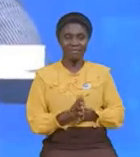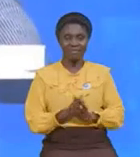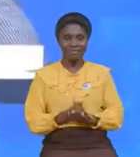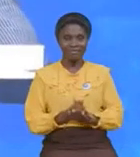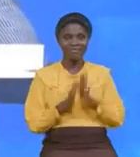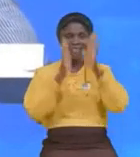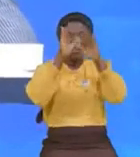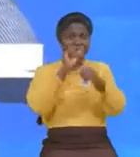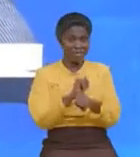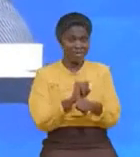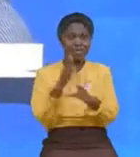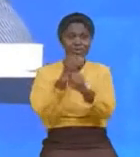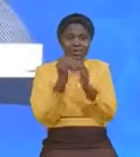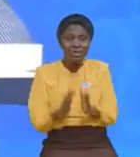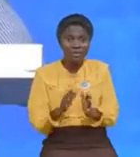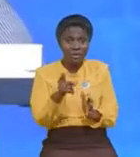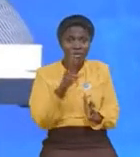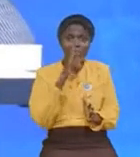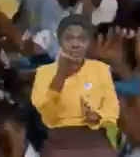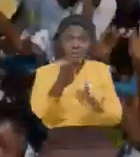Miracle receiver, where are you?